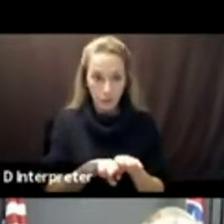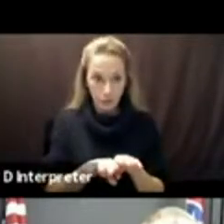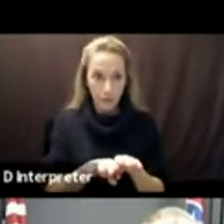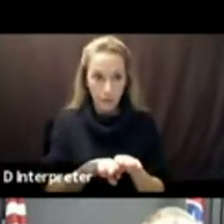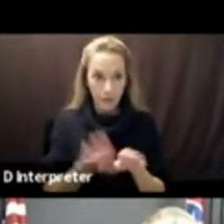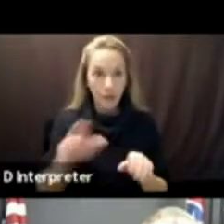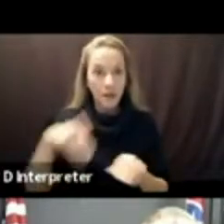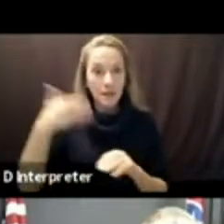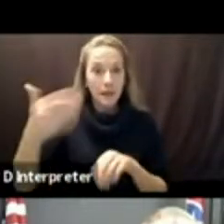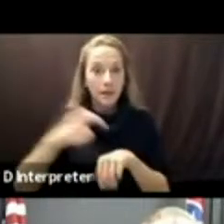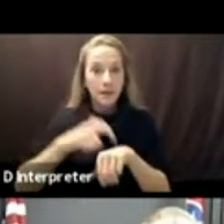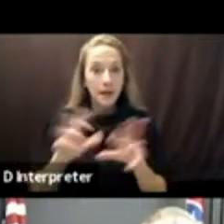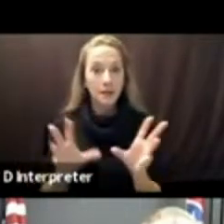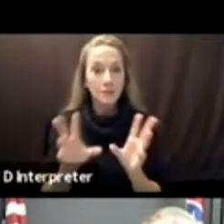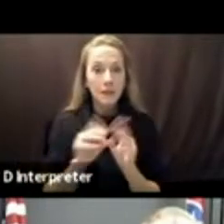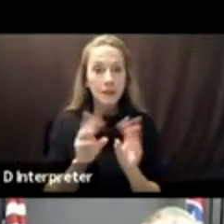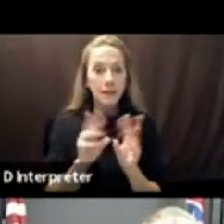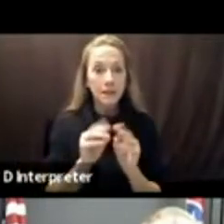next meeting is on,